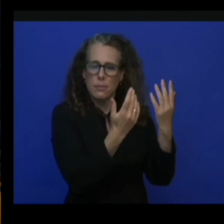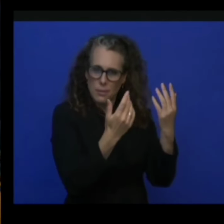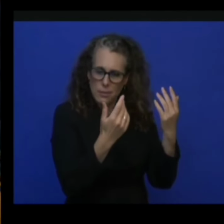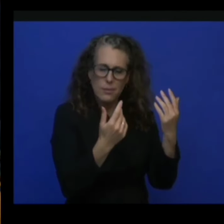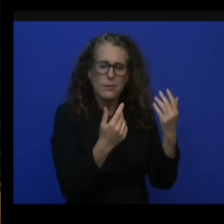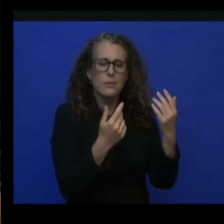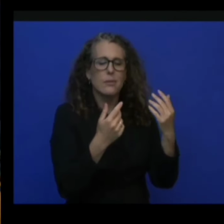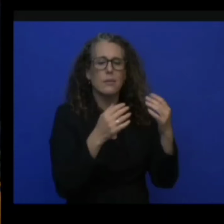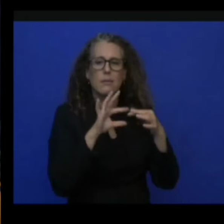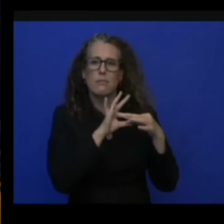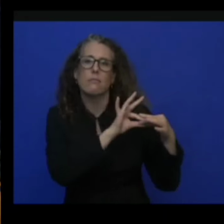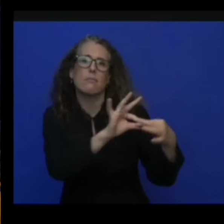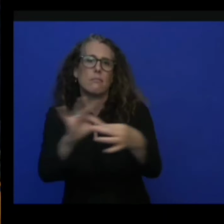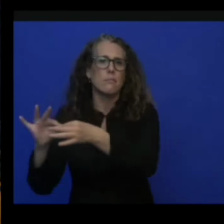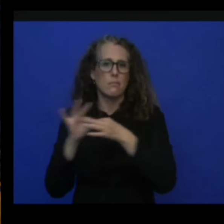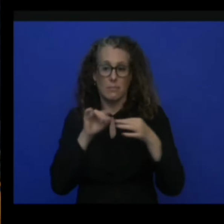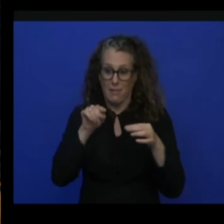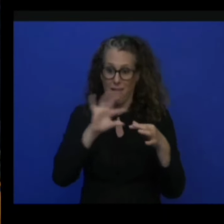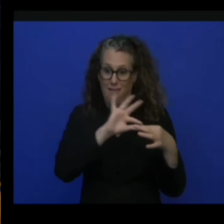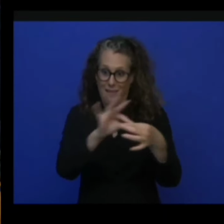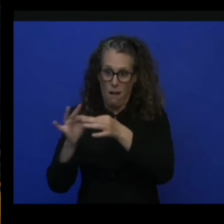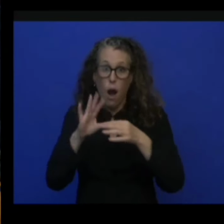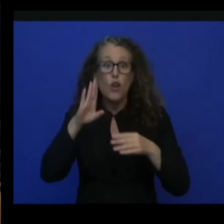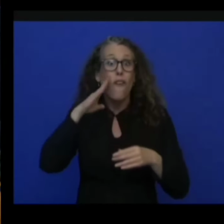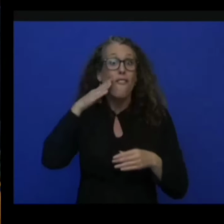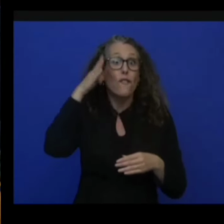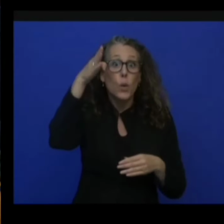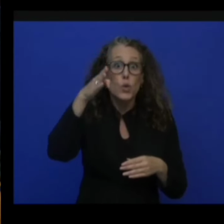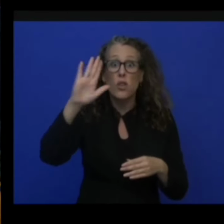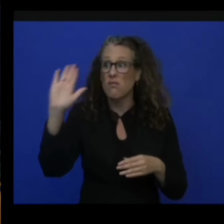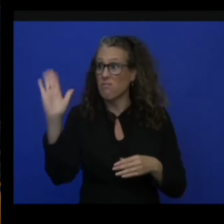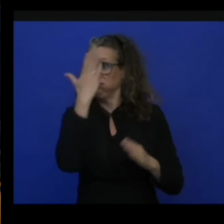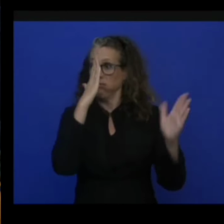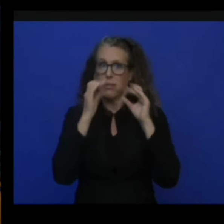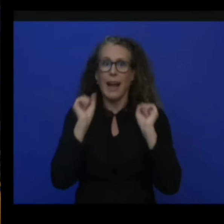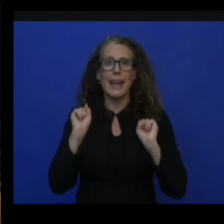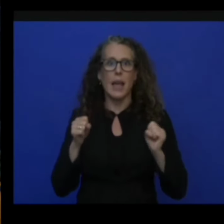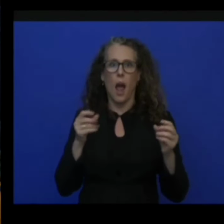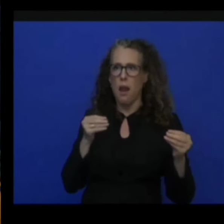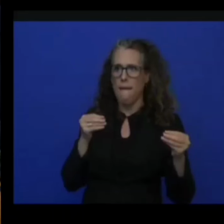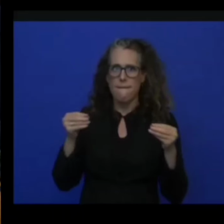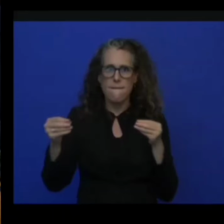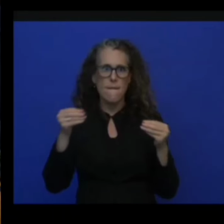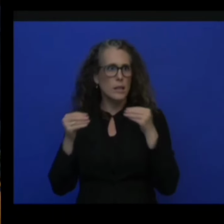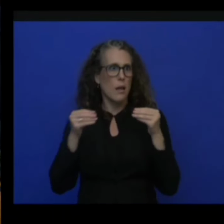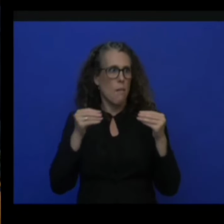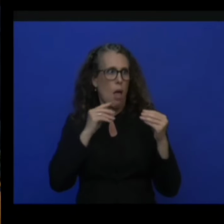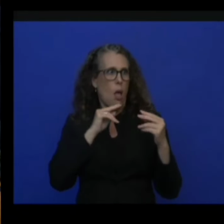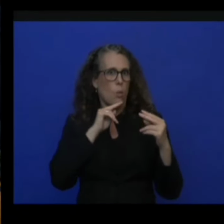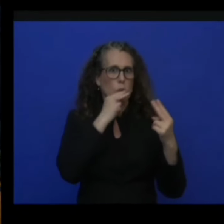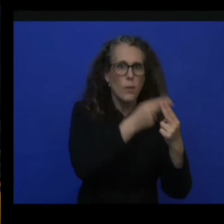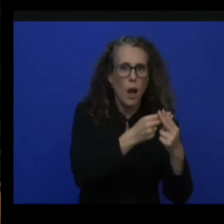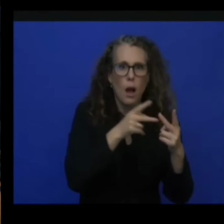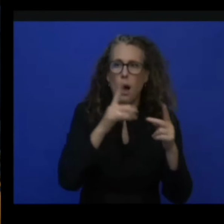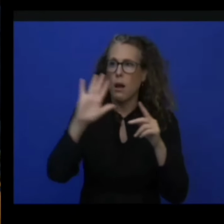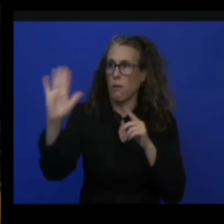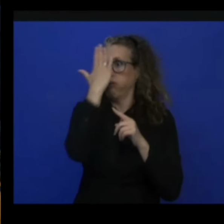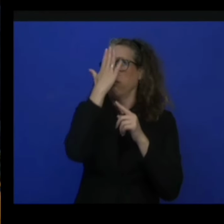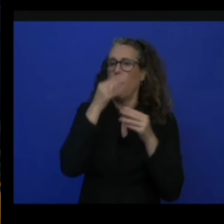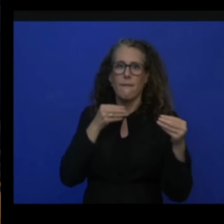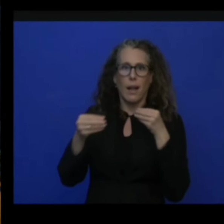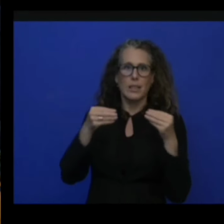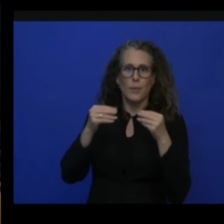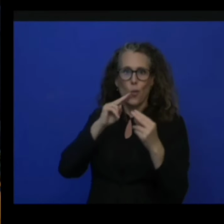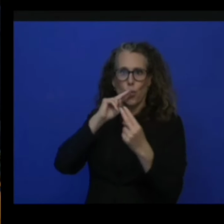it becomes more agile and responsive, so that it truly reflects the diverse